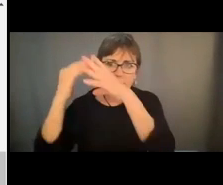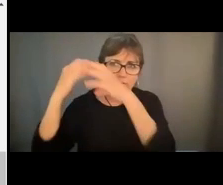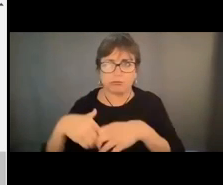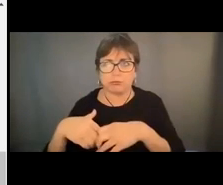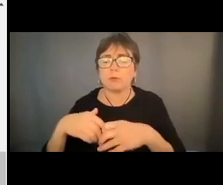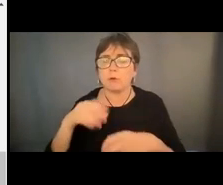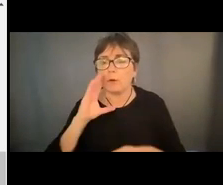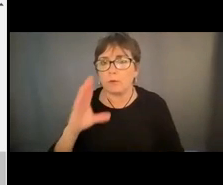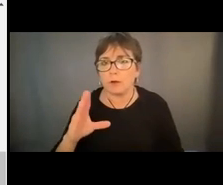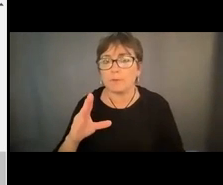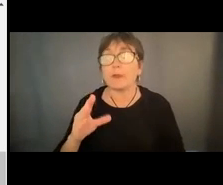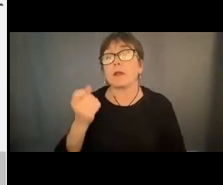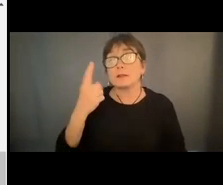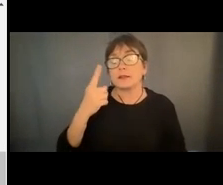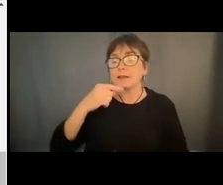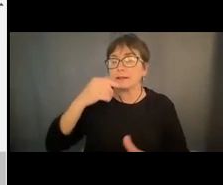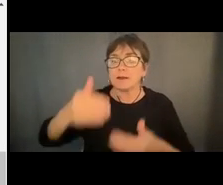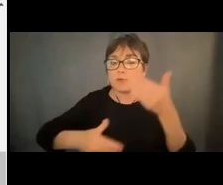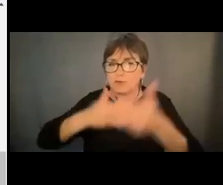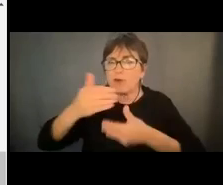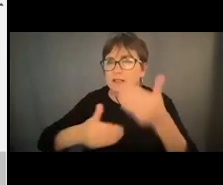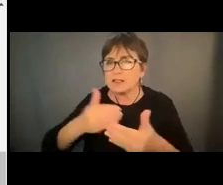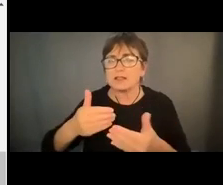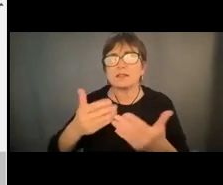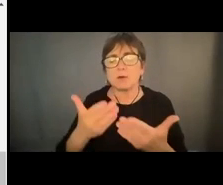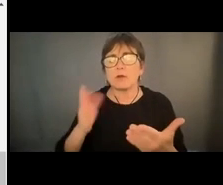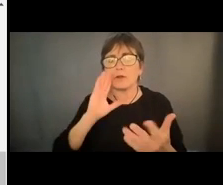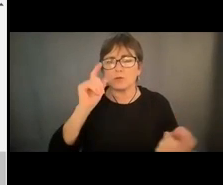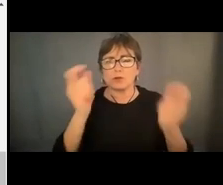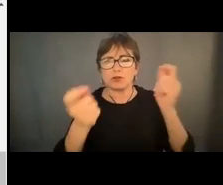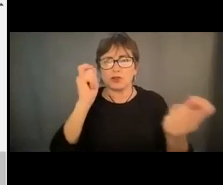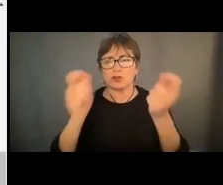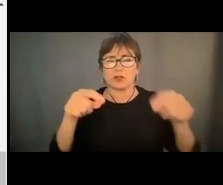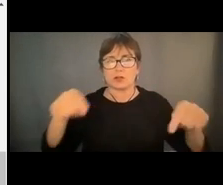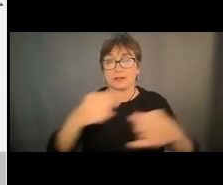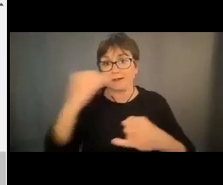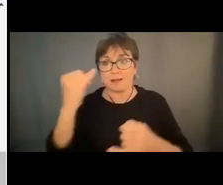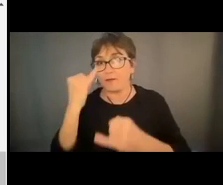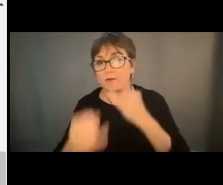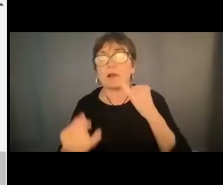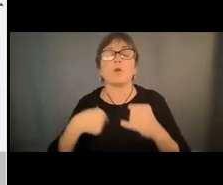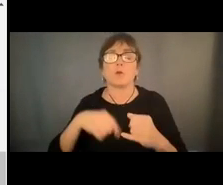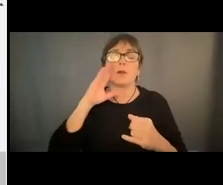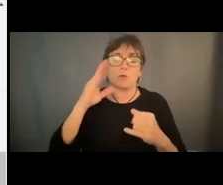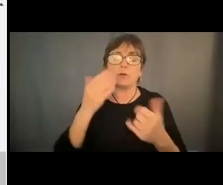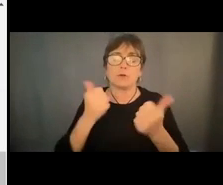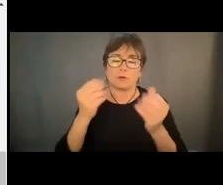an outcome. And so it's going to change, and we will need to be addressing it on an ongoing